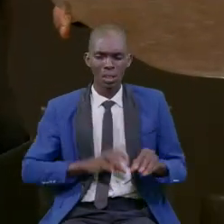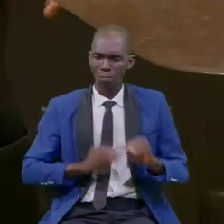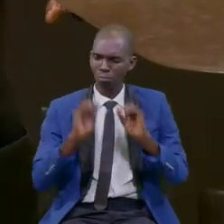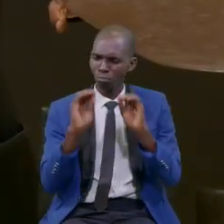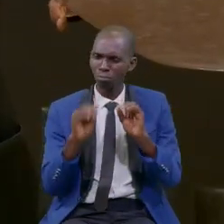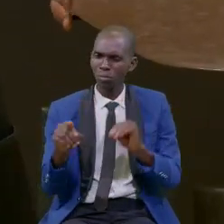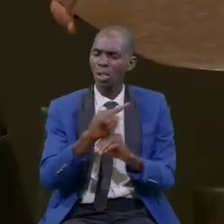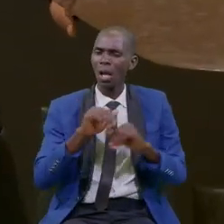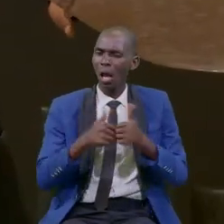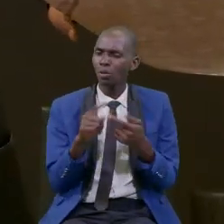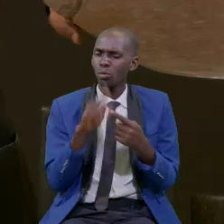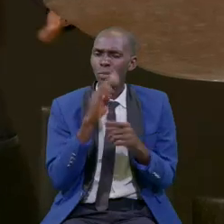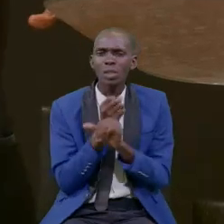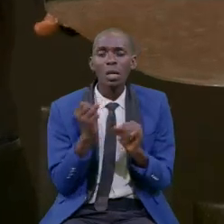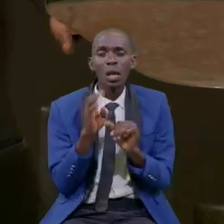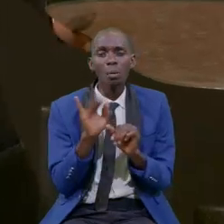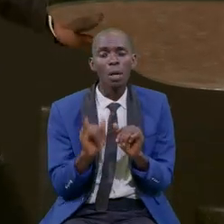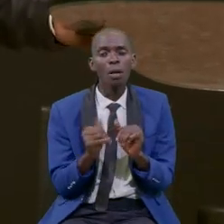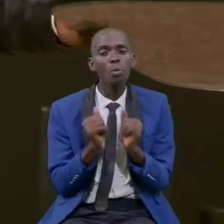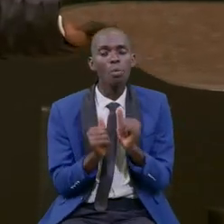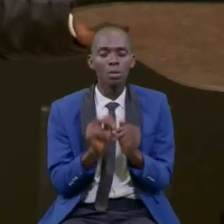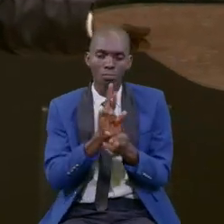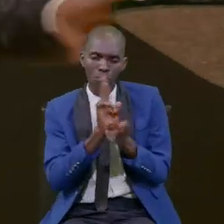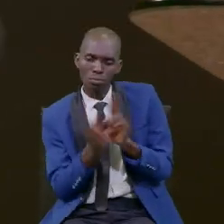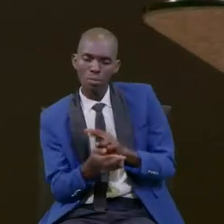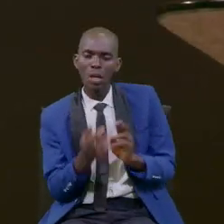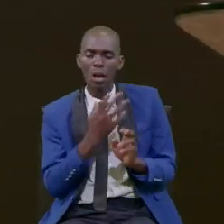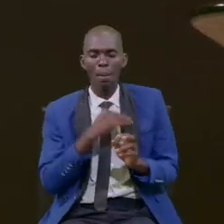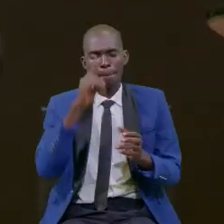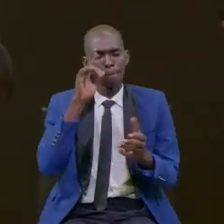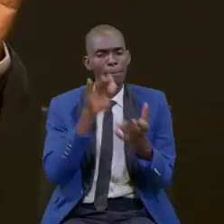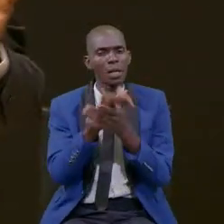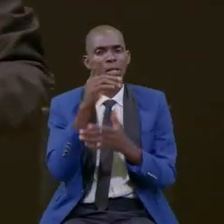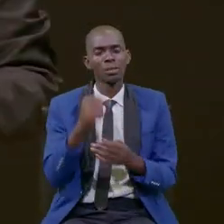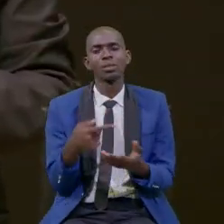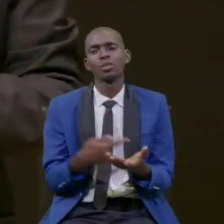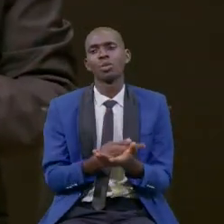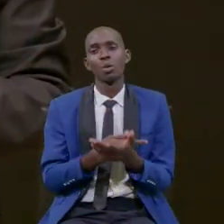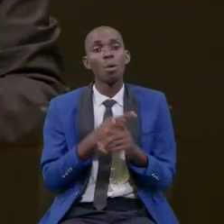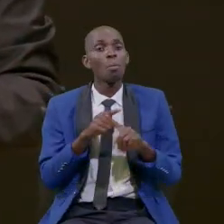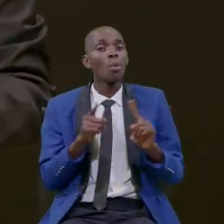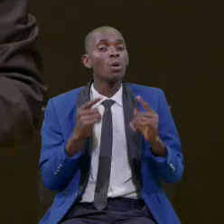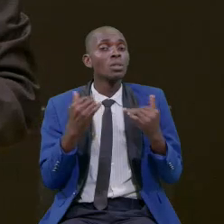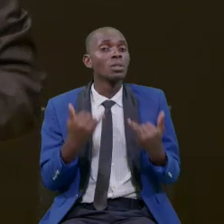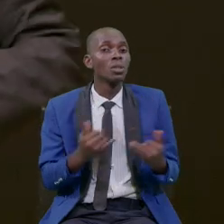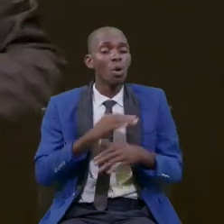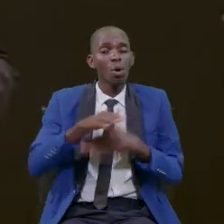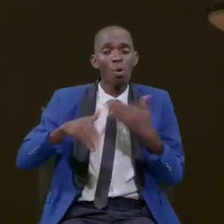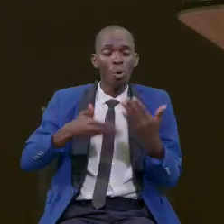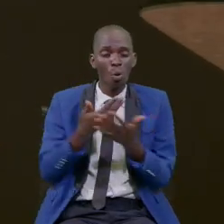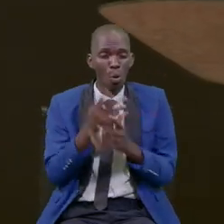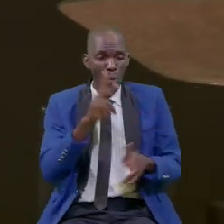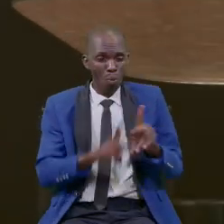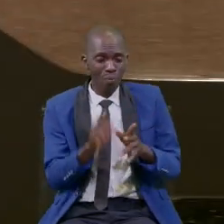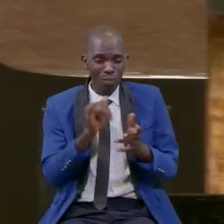receive, repent ye, and believe the gospel. Now, all those people that heard the words of Christ,